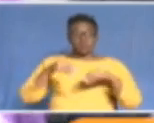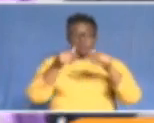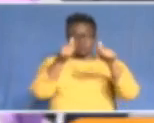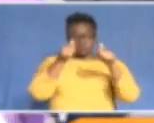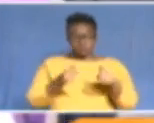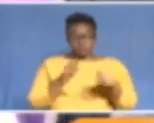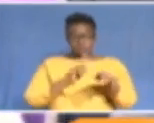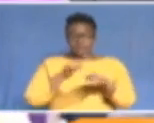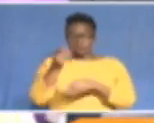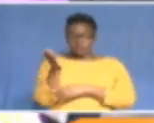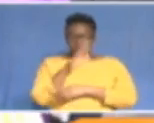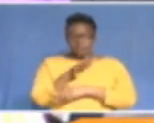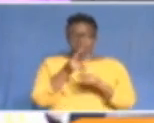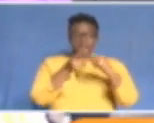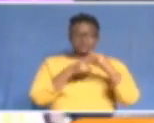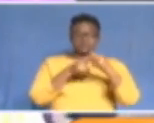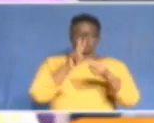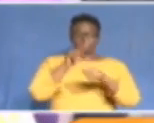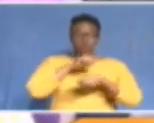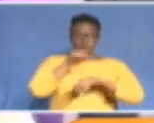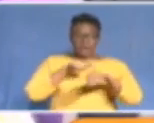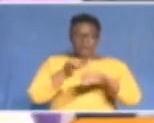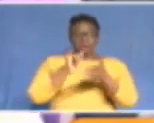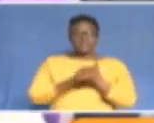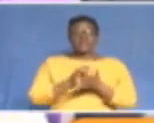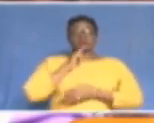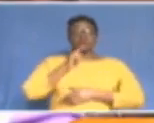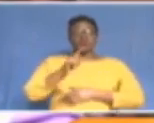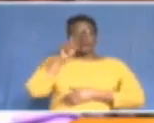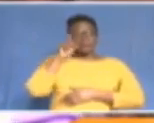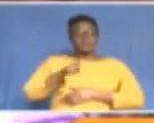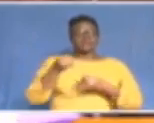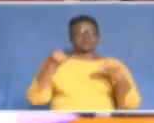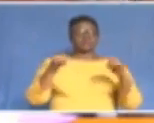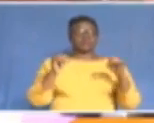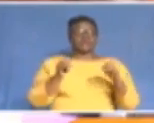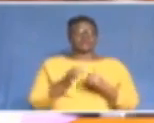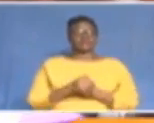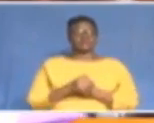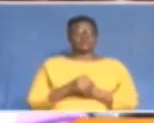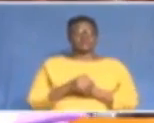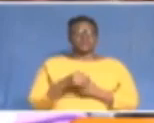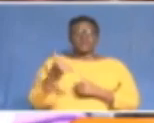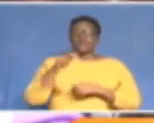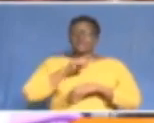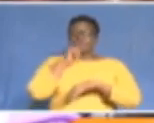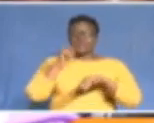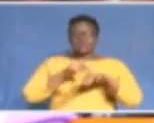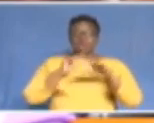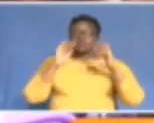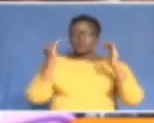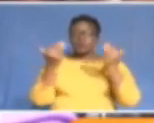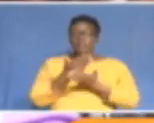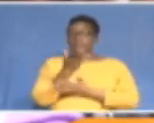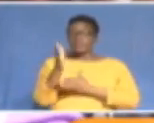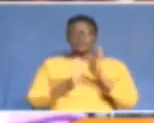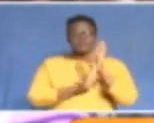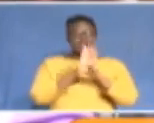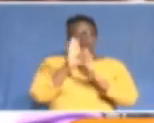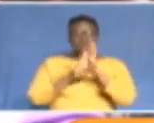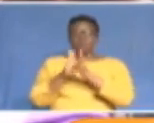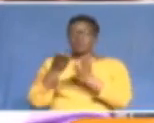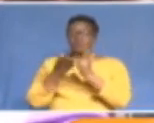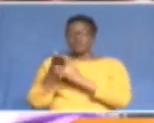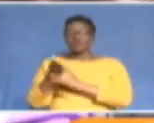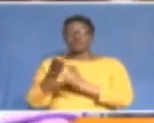come back within those 72 hours, that directive should have actually come through. There is no any nation in the world that developed by taxing its poor